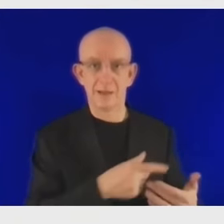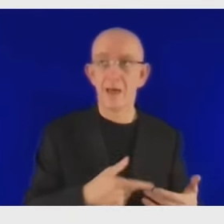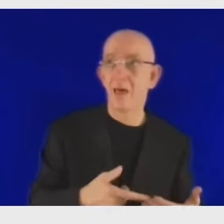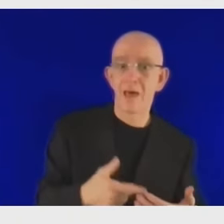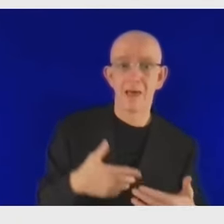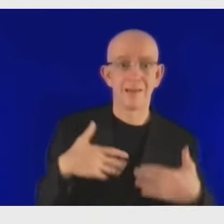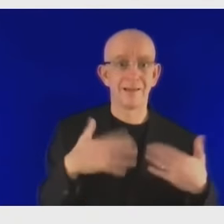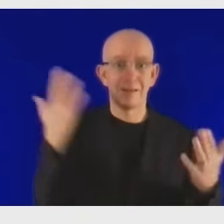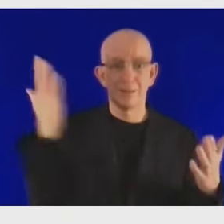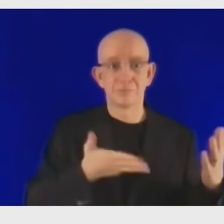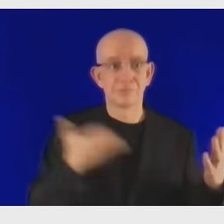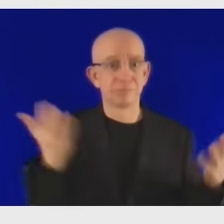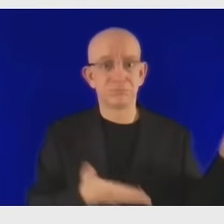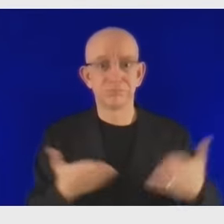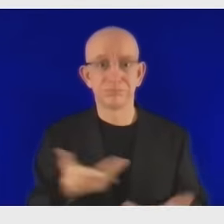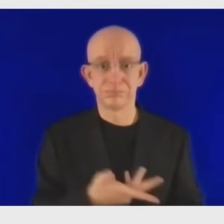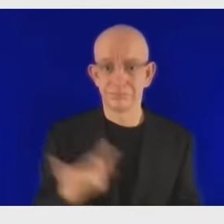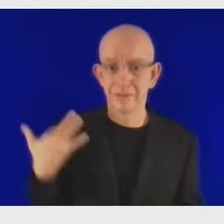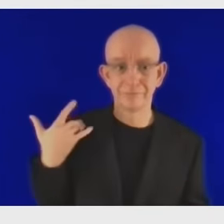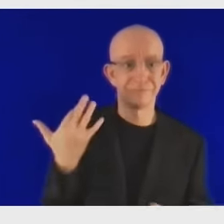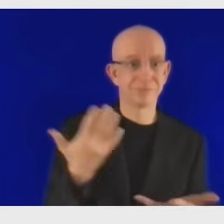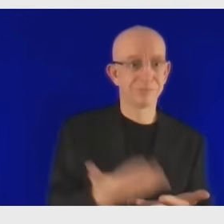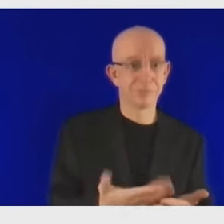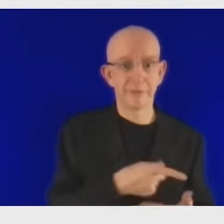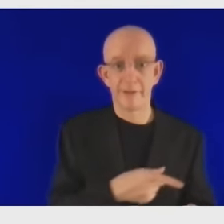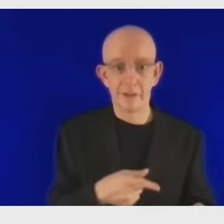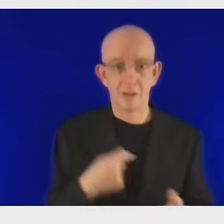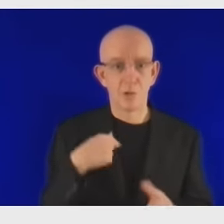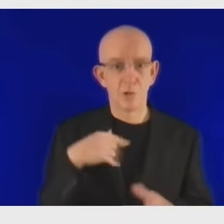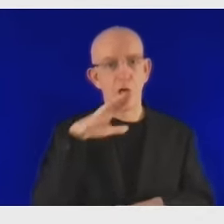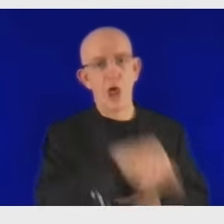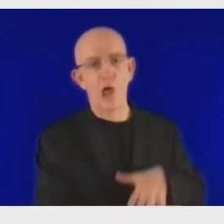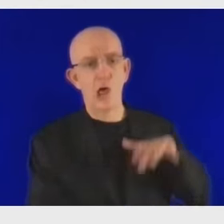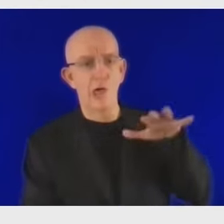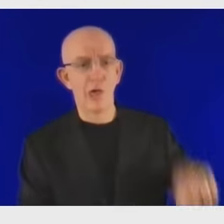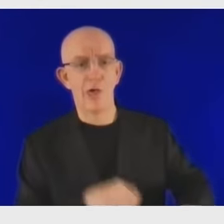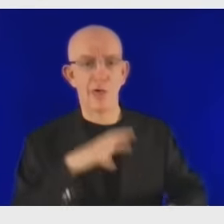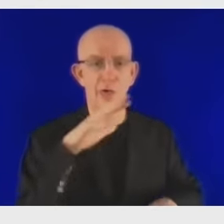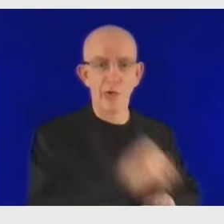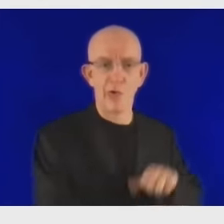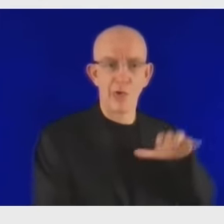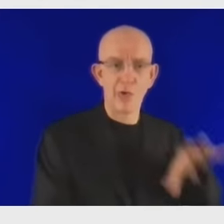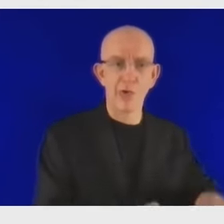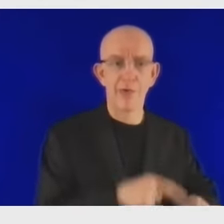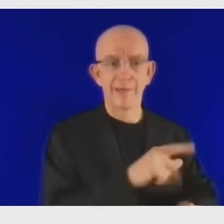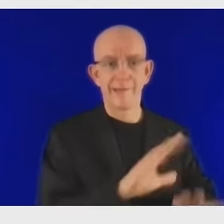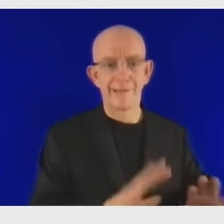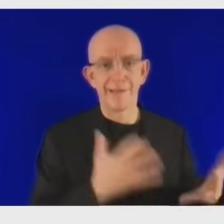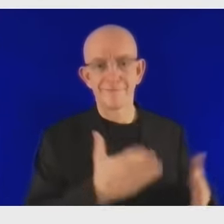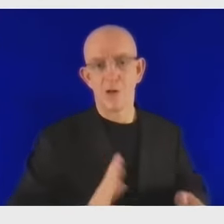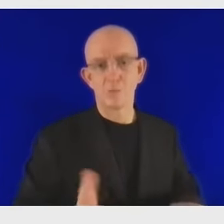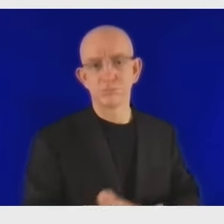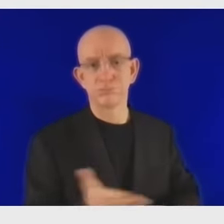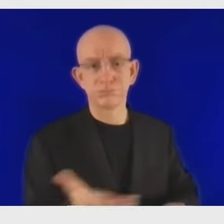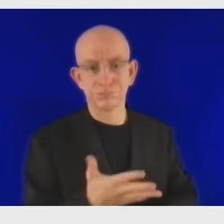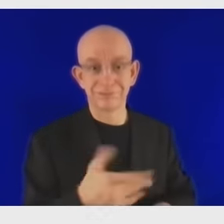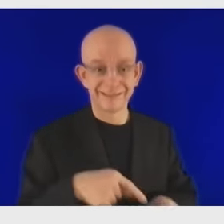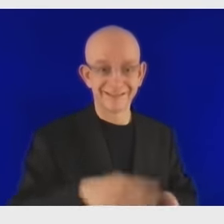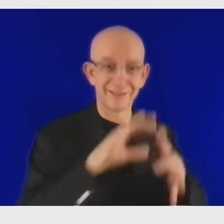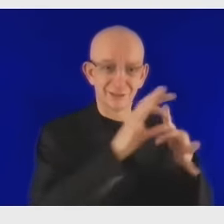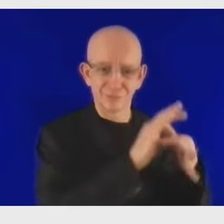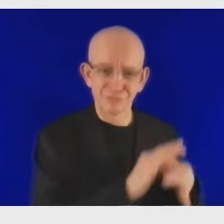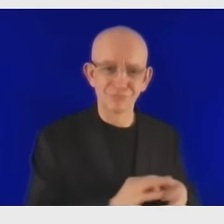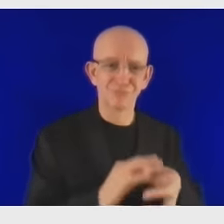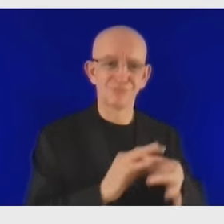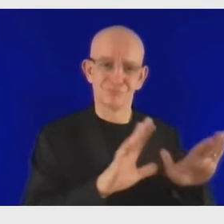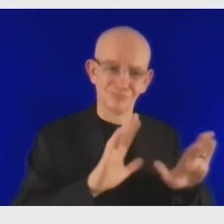is a spiritually connected, and we see land and forest as our ancestors. And if we don't have our ancestors' blessings,